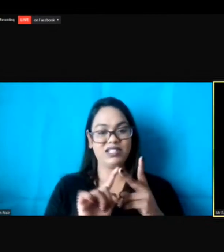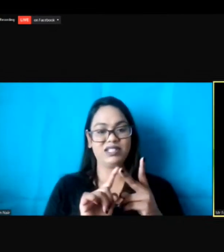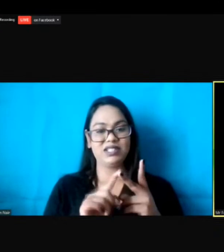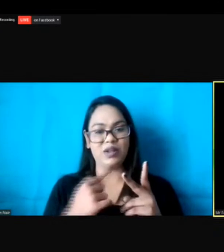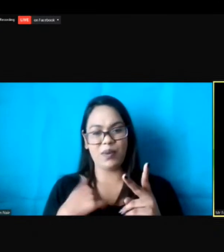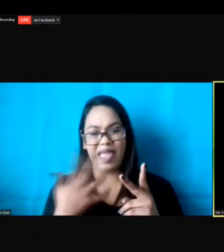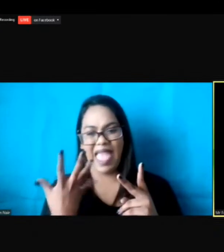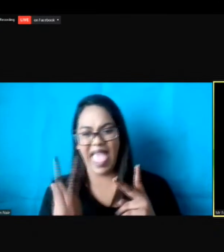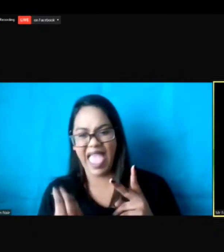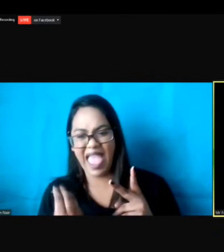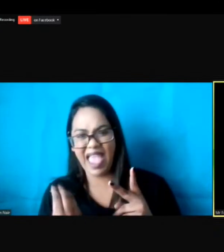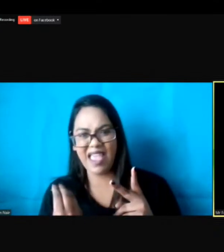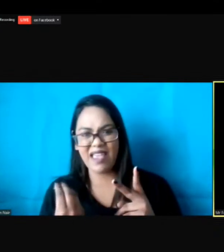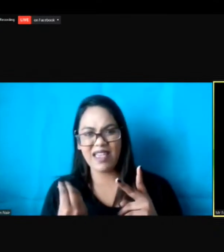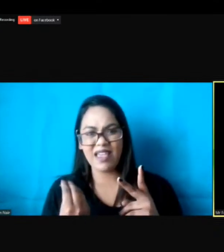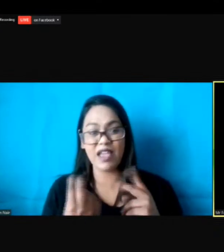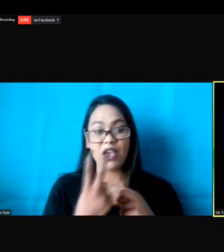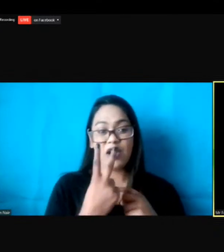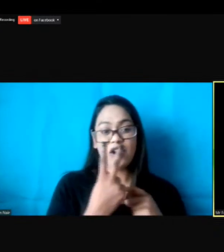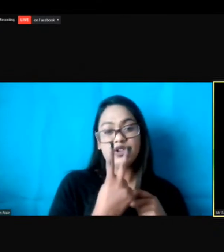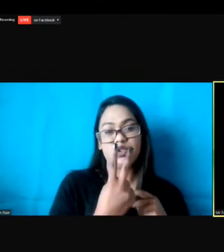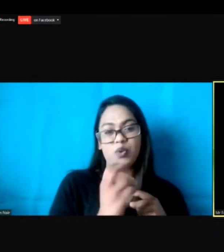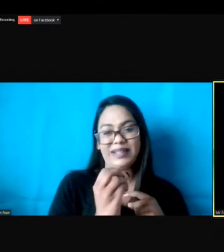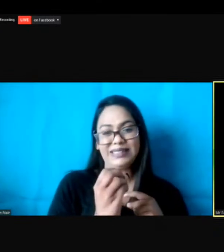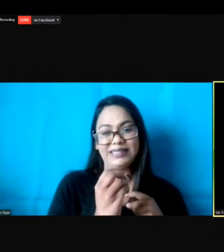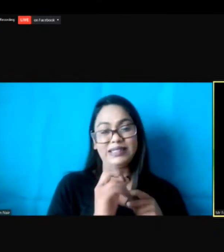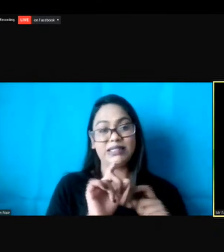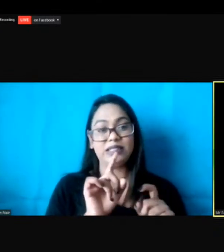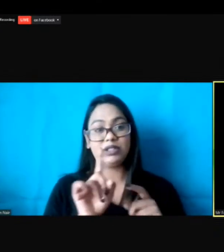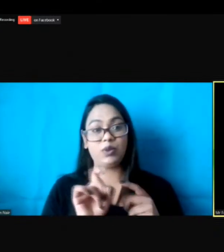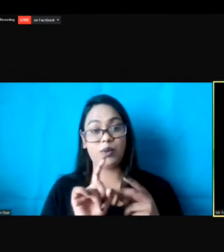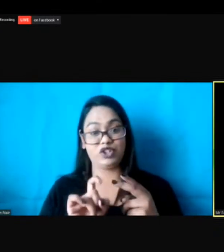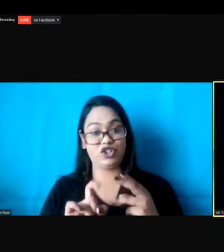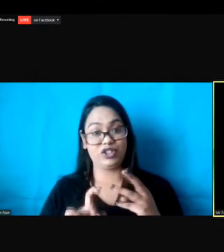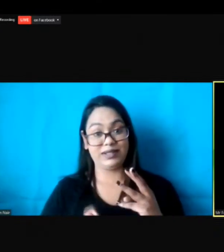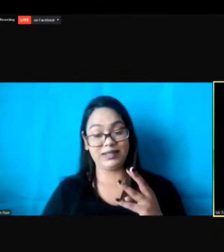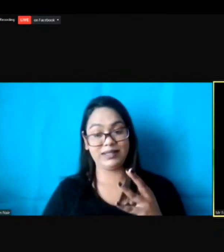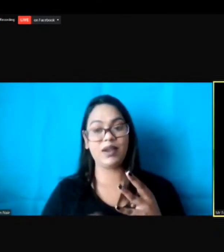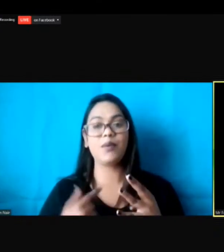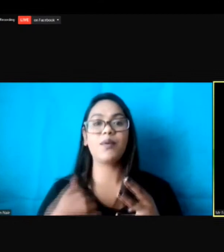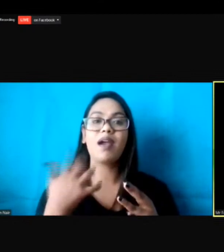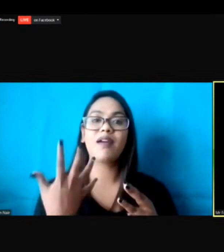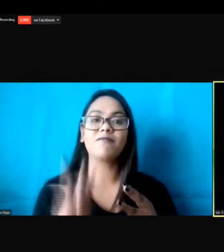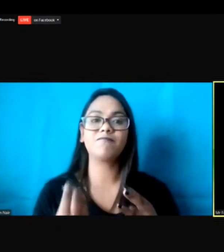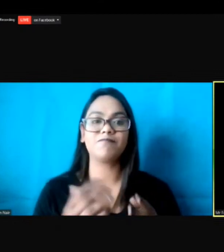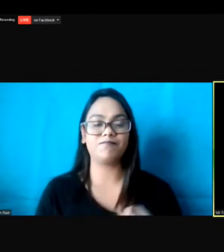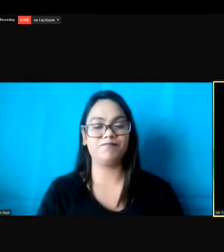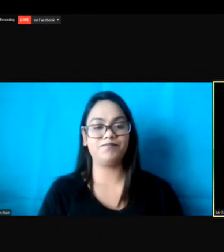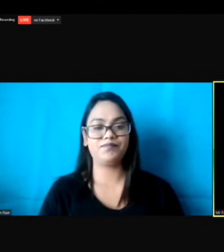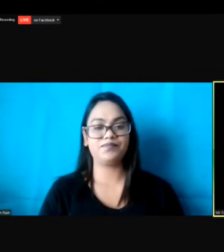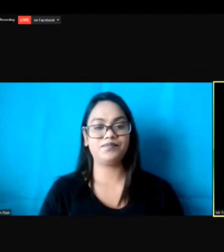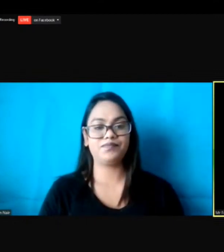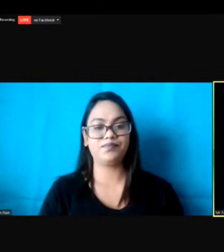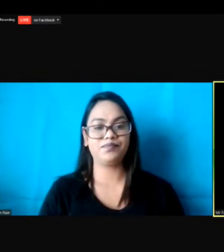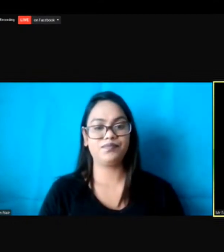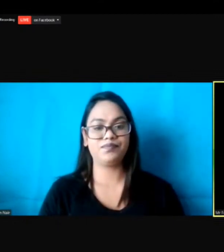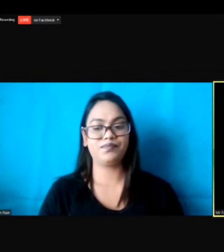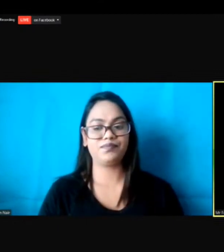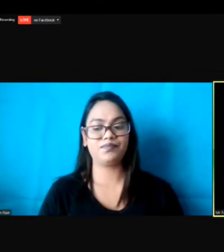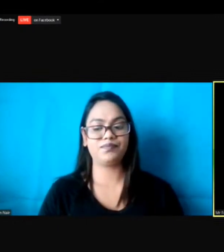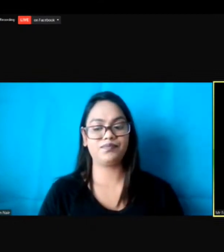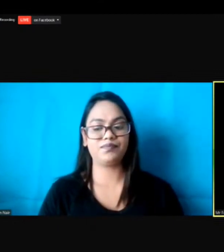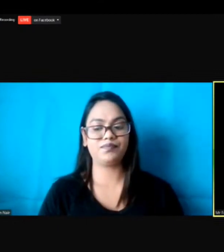about 20 questions that I'm going to take the first batch of questions, about 10 questions, then